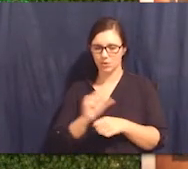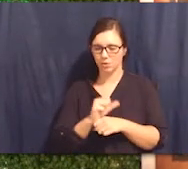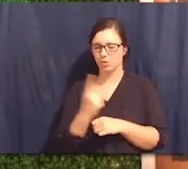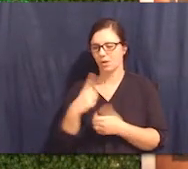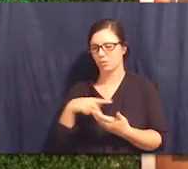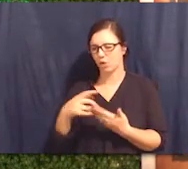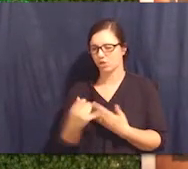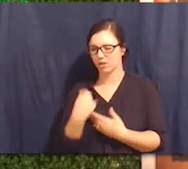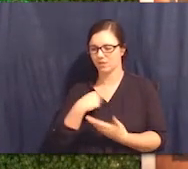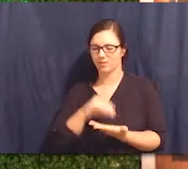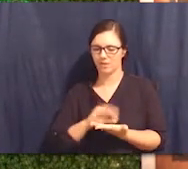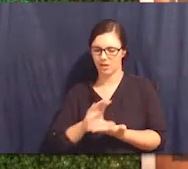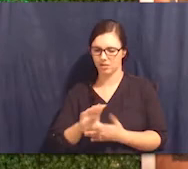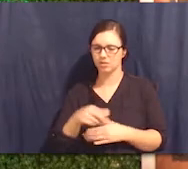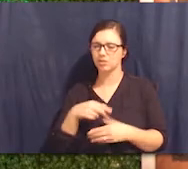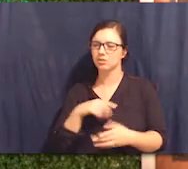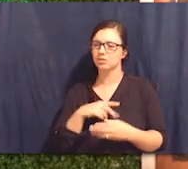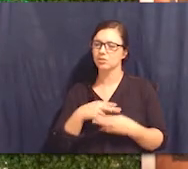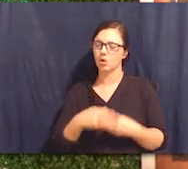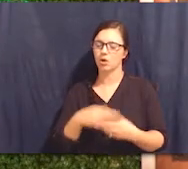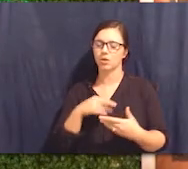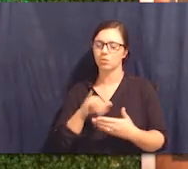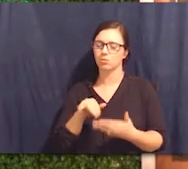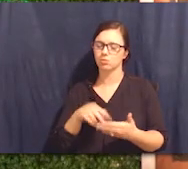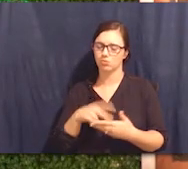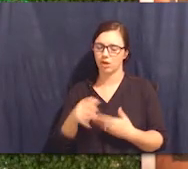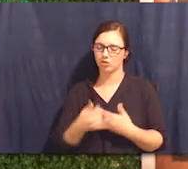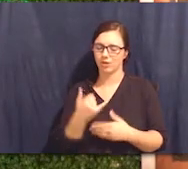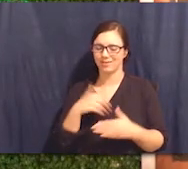So one of the projects that we fund is also called Project Access,